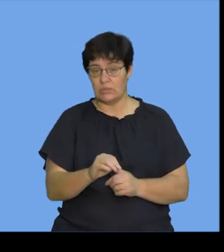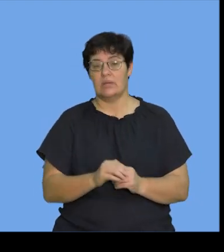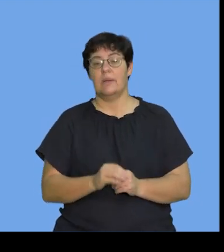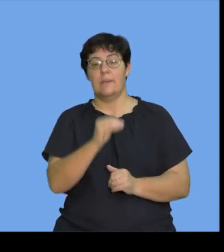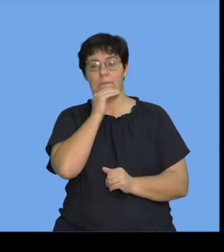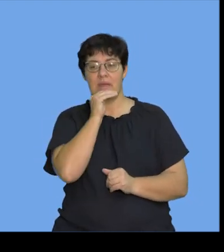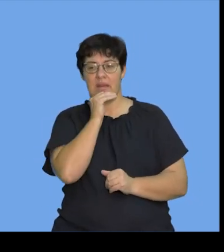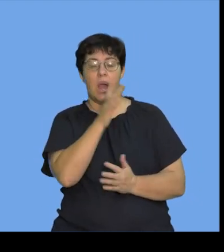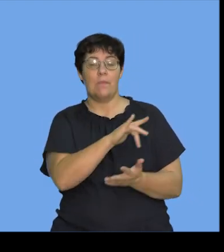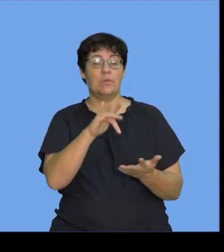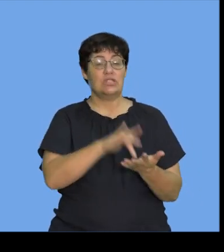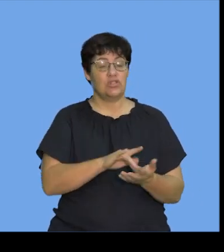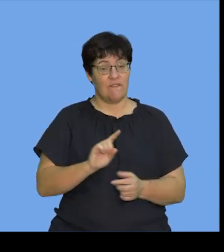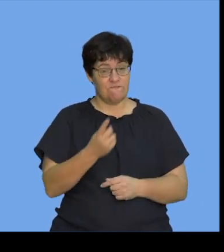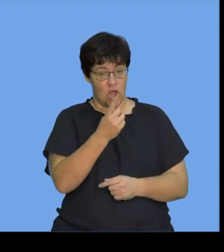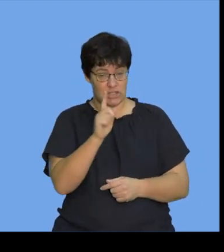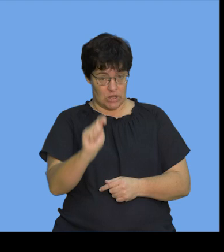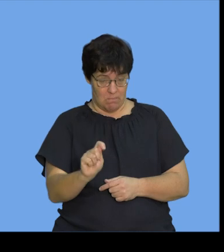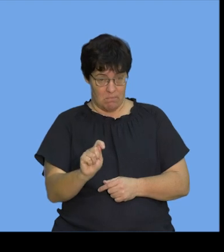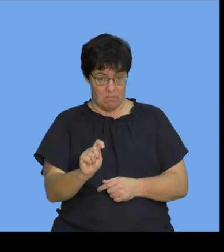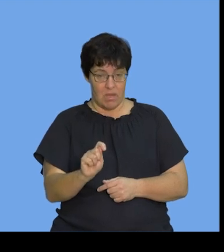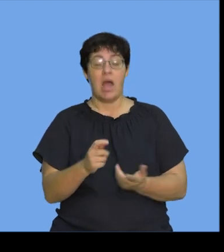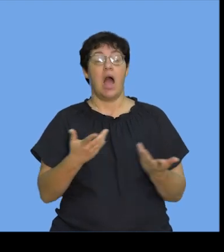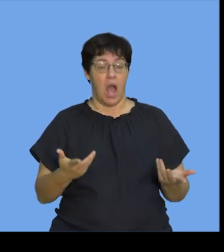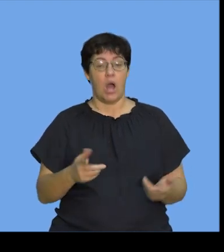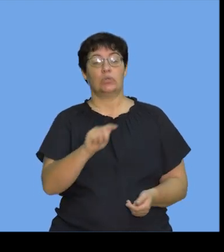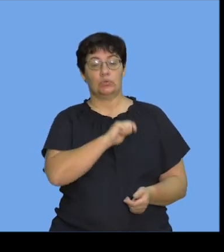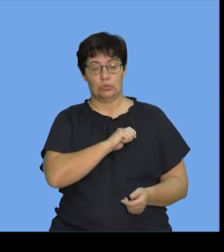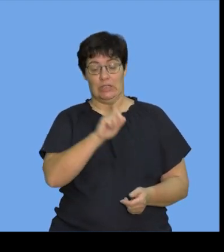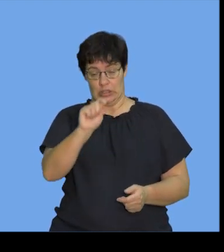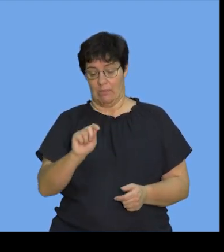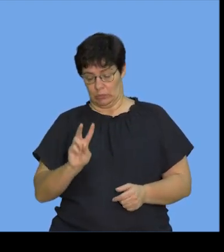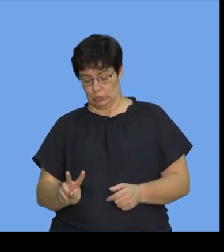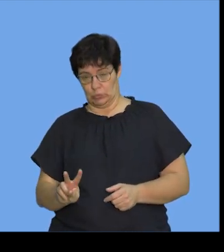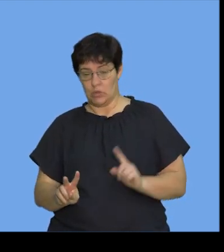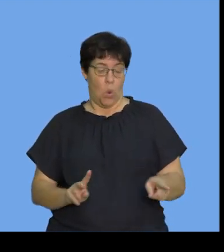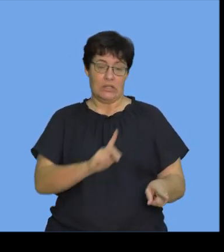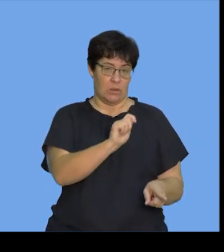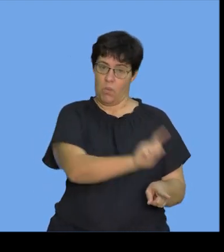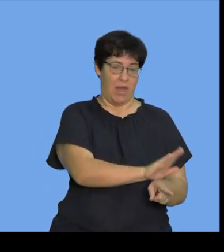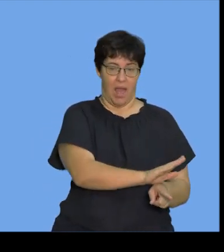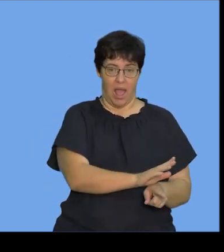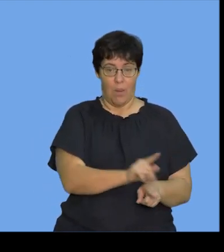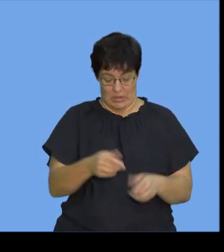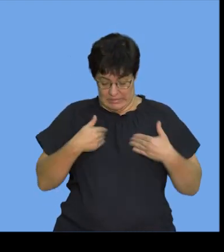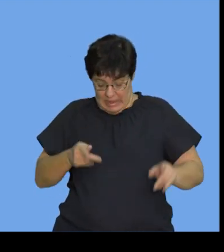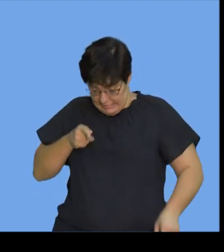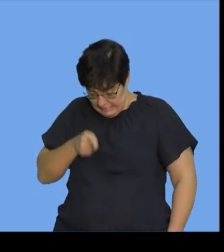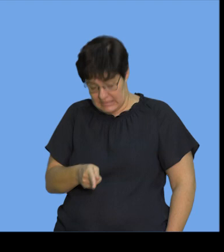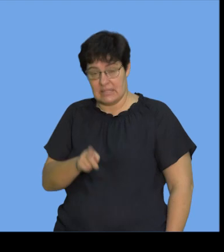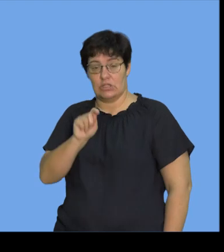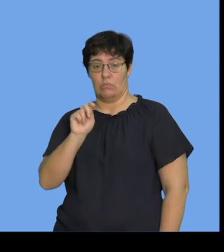the position of the first term is actually at number 2, not at number 1, you see. So that's what it